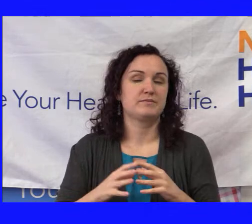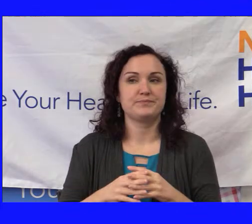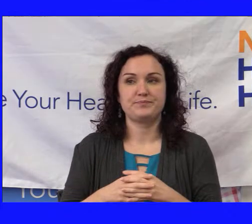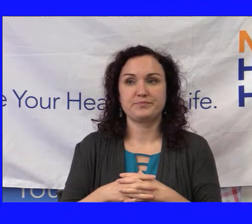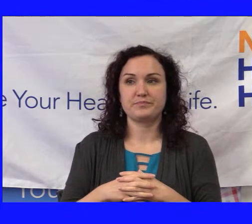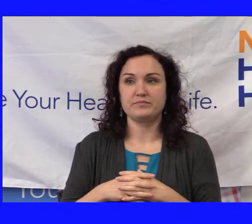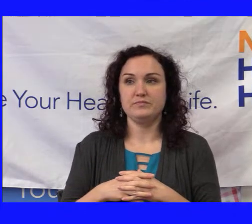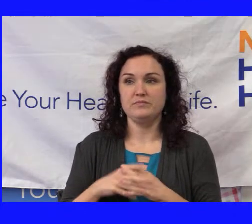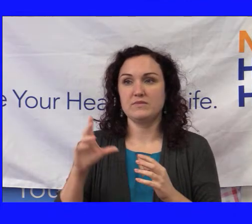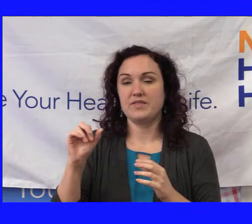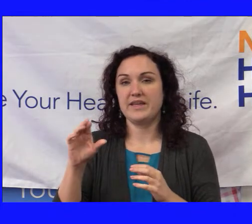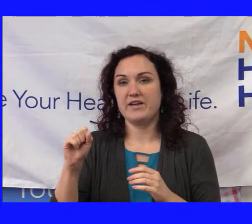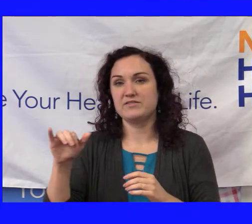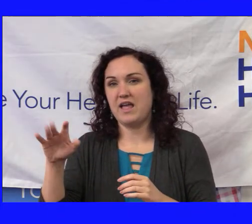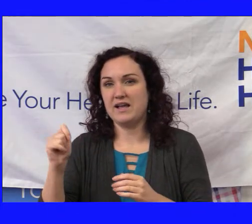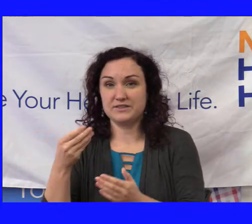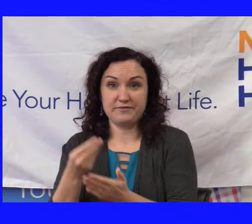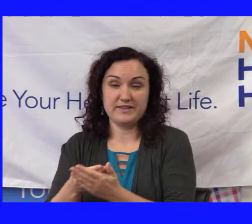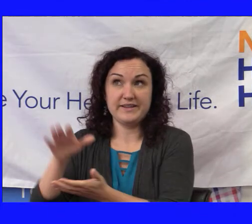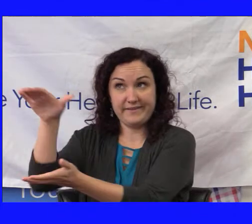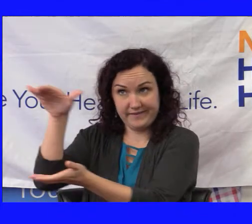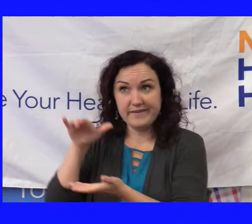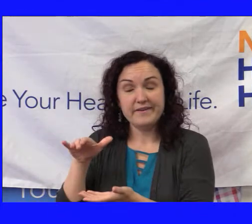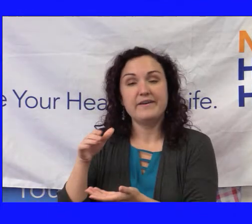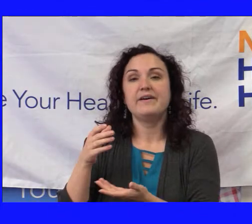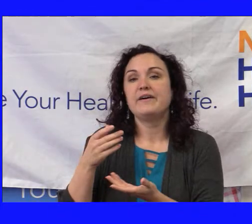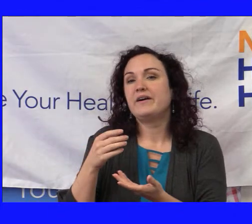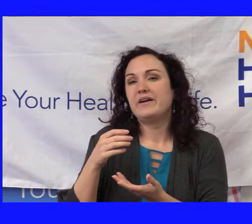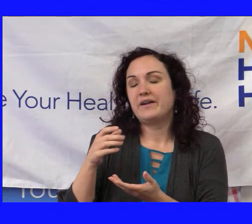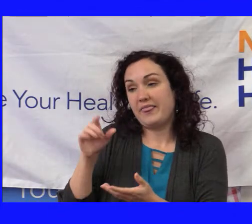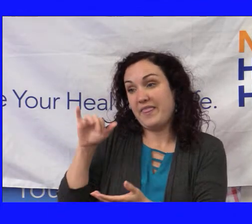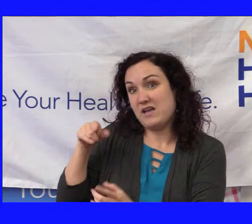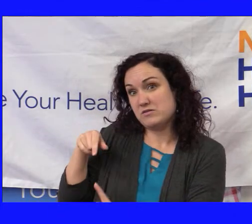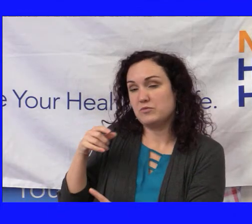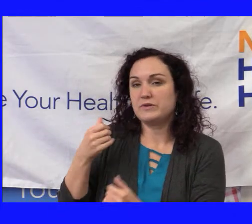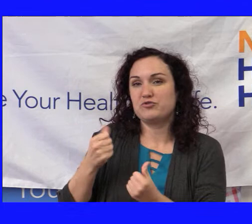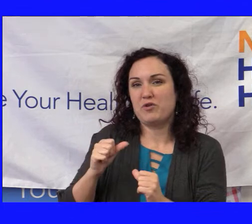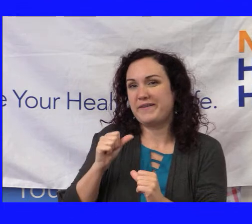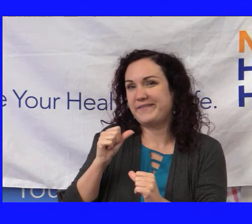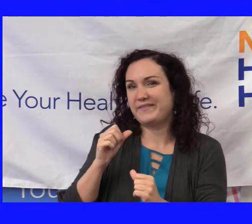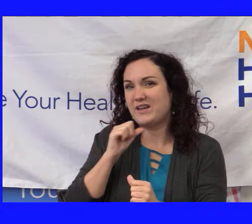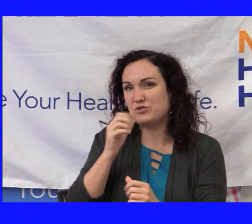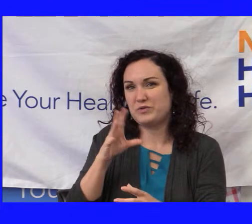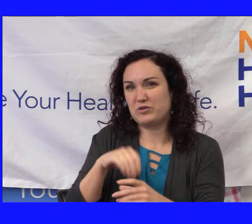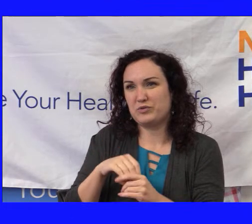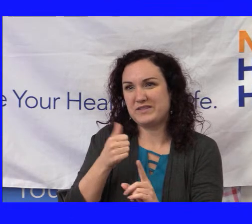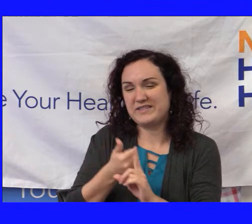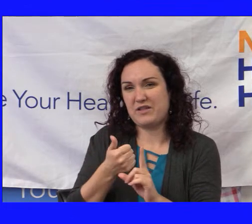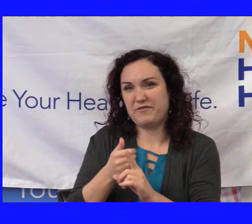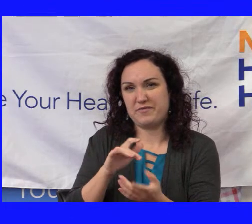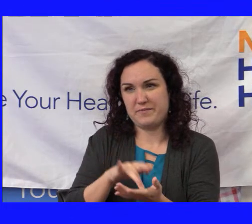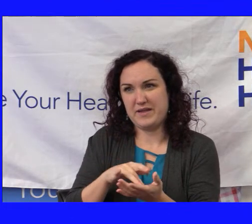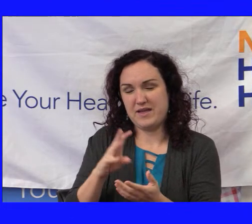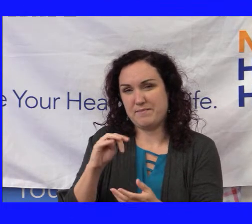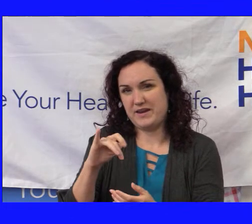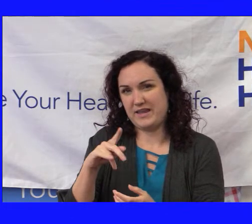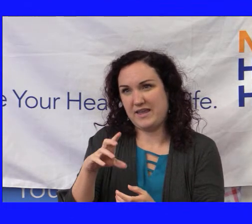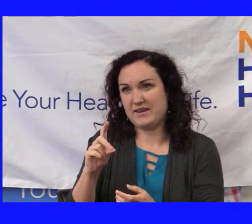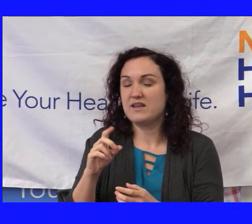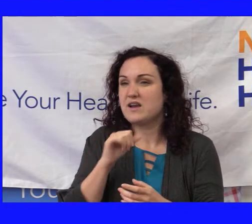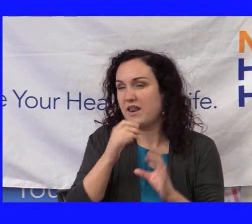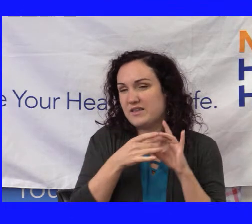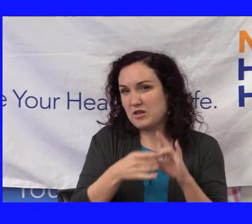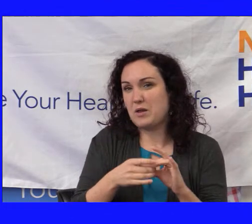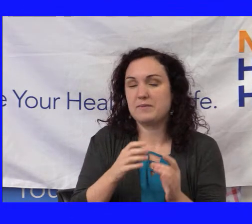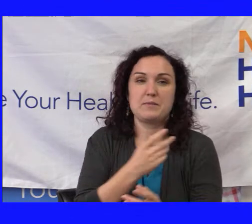the CARES Act funding, I think, was we try not to include supplemental Medicaid or other things not tied to actual patient